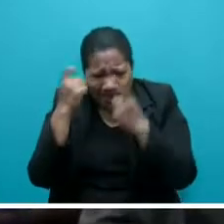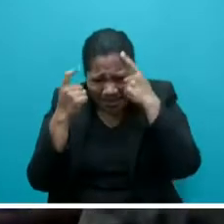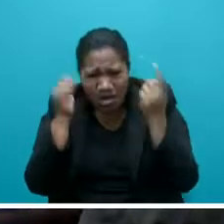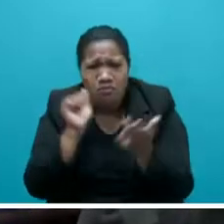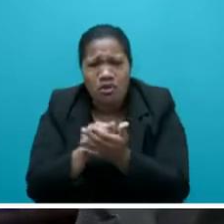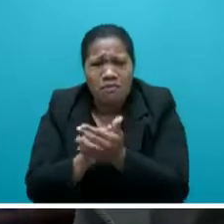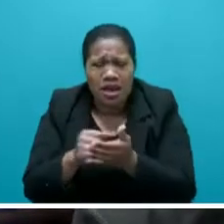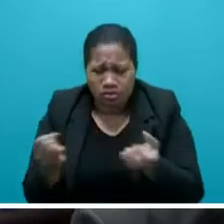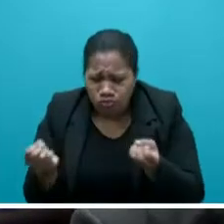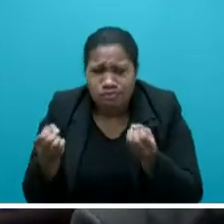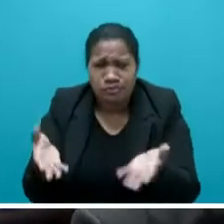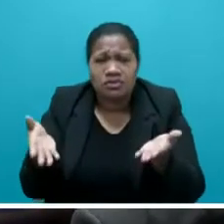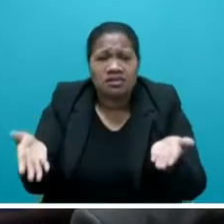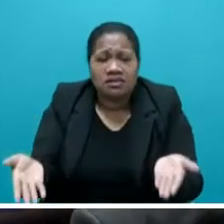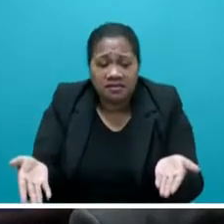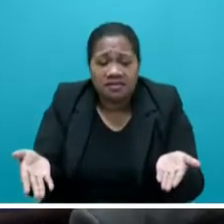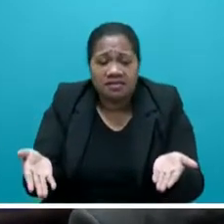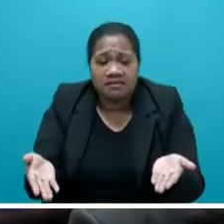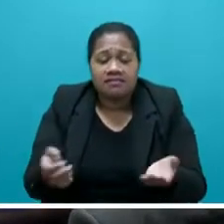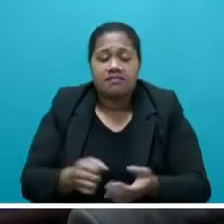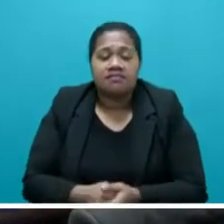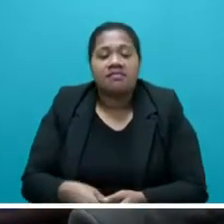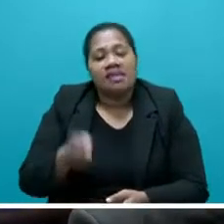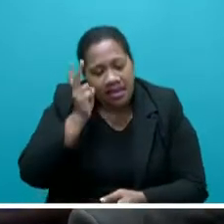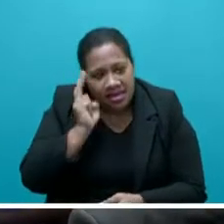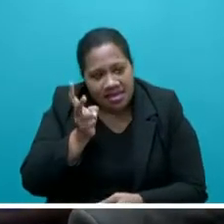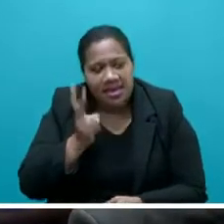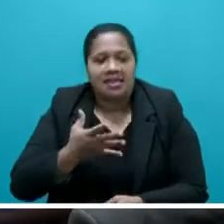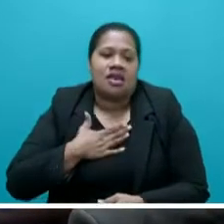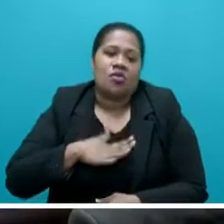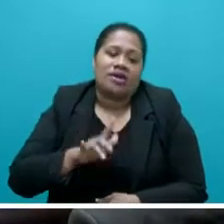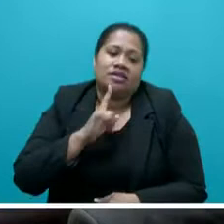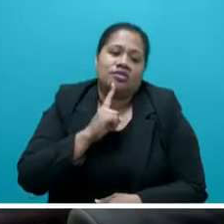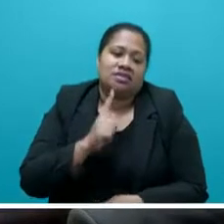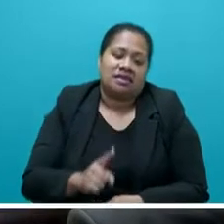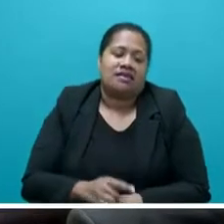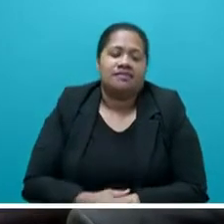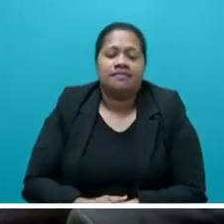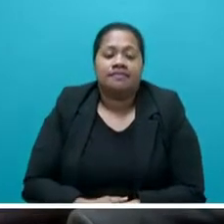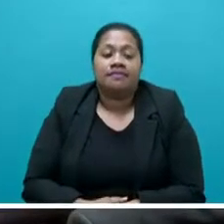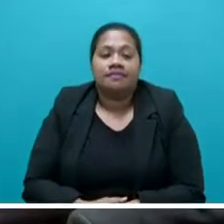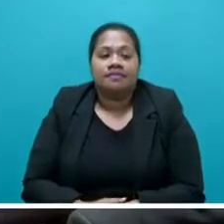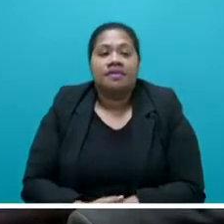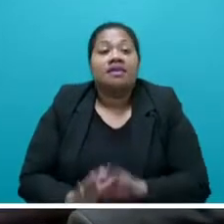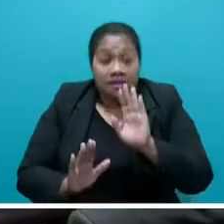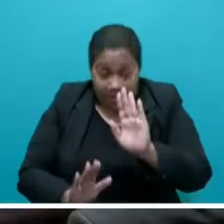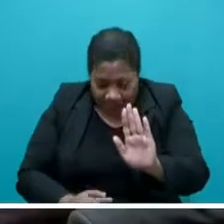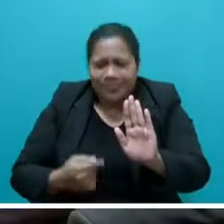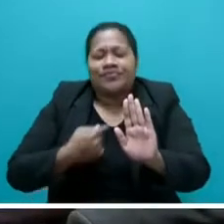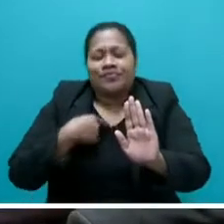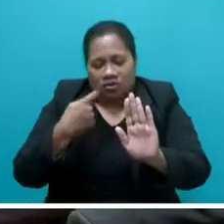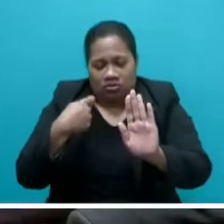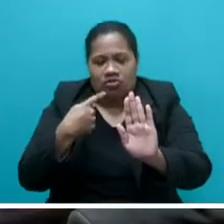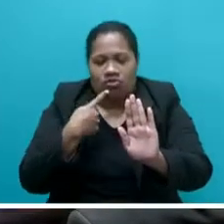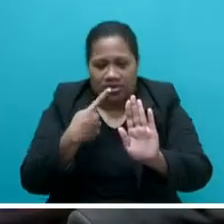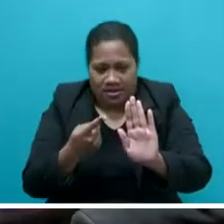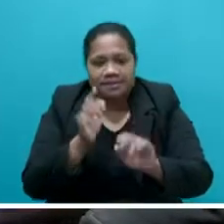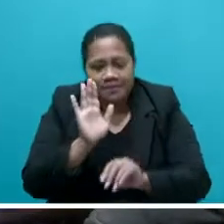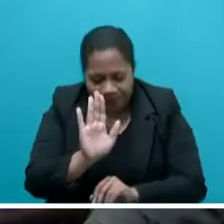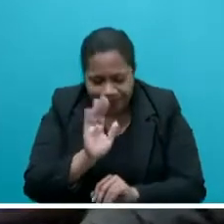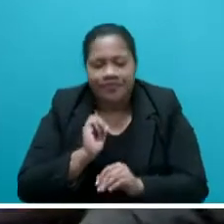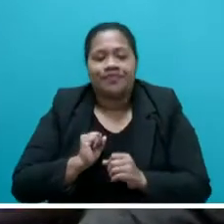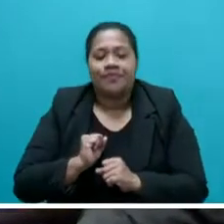sir. Mr. Speaker, sir, again, I wanted to say, I'll come to that very soon. Mr. Speaker, sir,